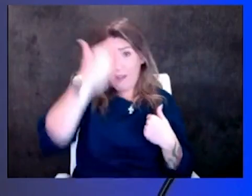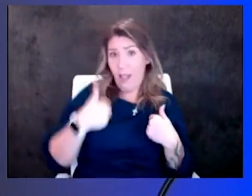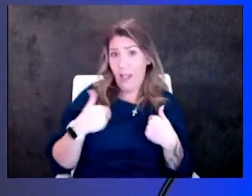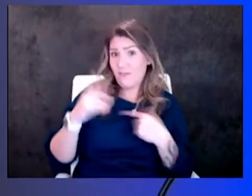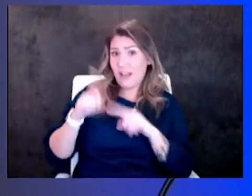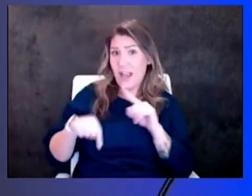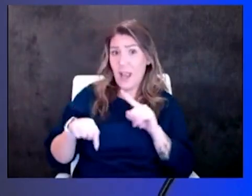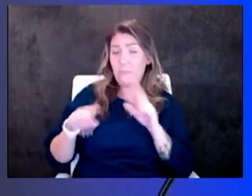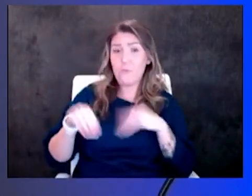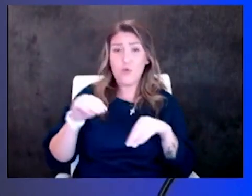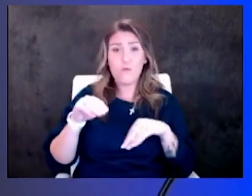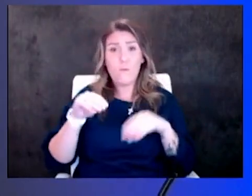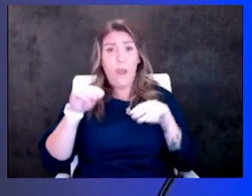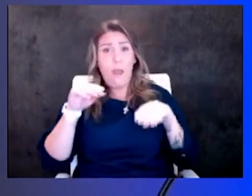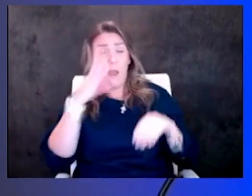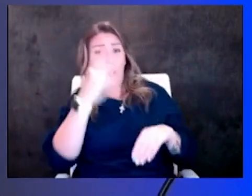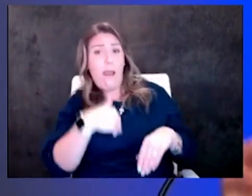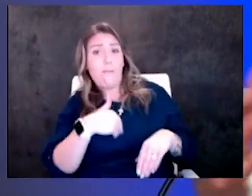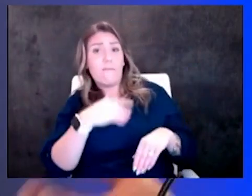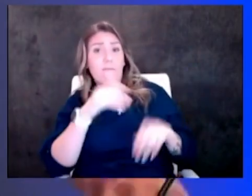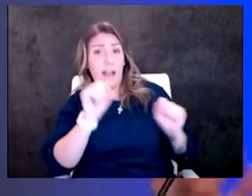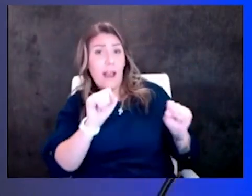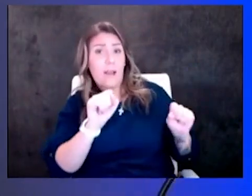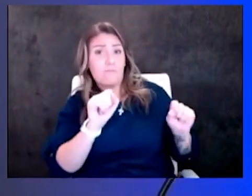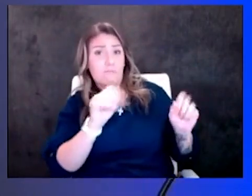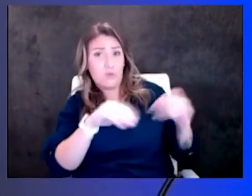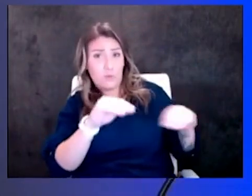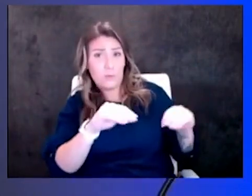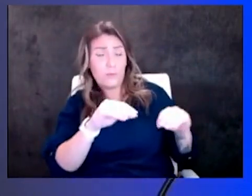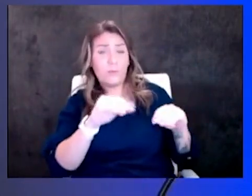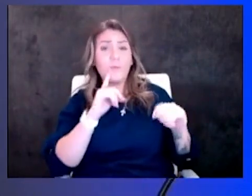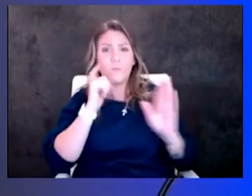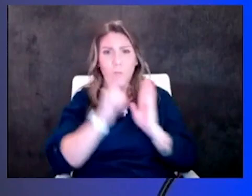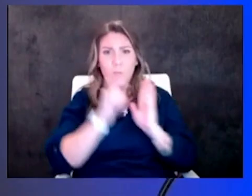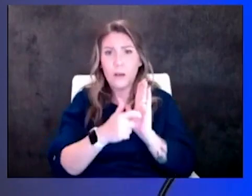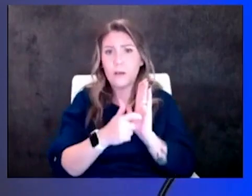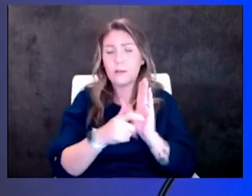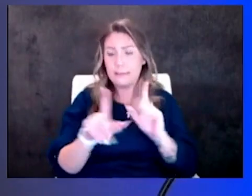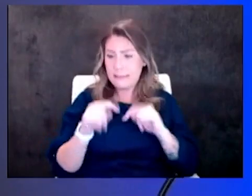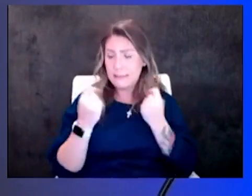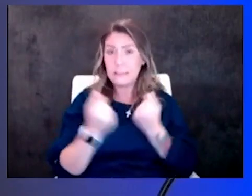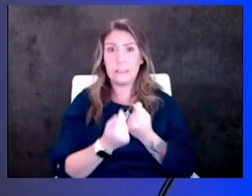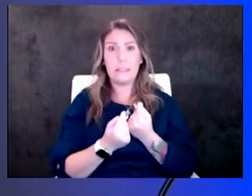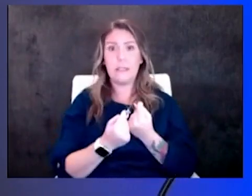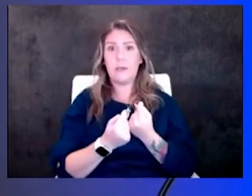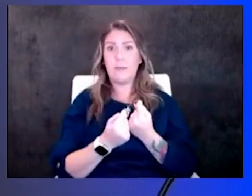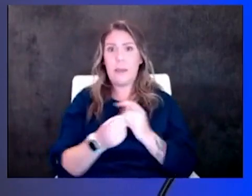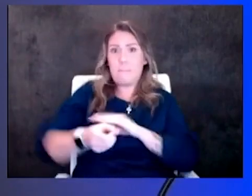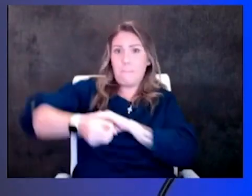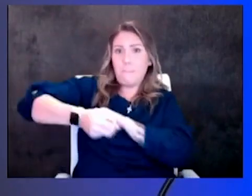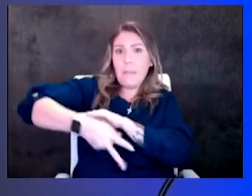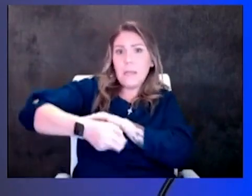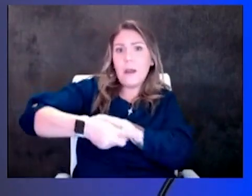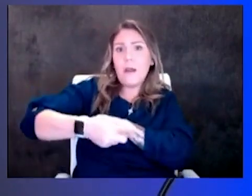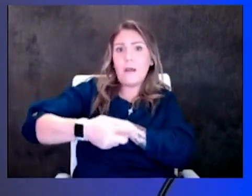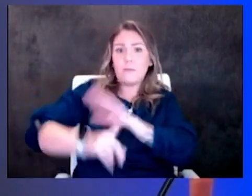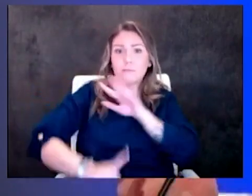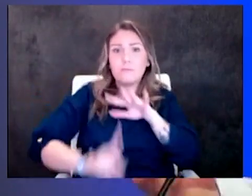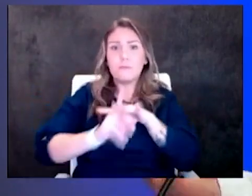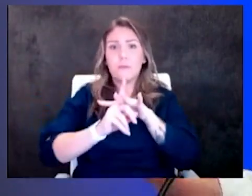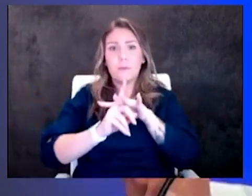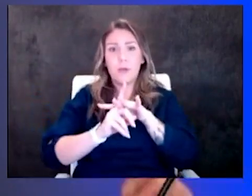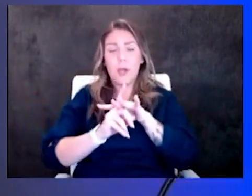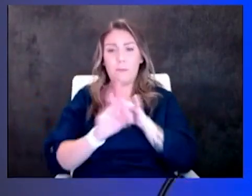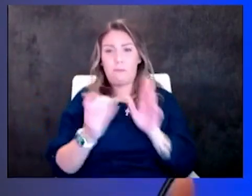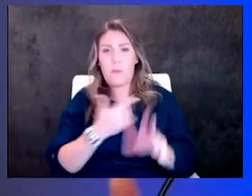can recognize this. But the team was rallied at midnight, and we came in and we did our job